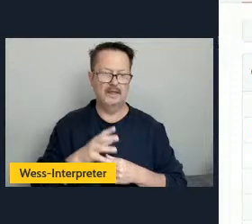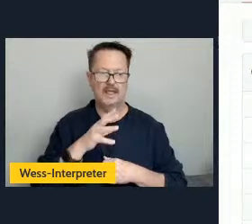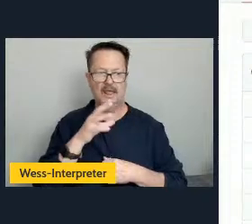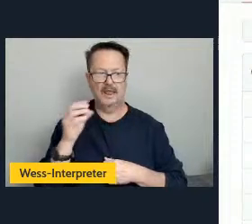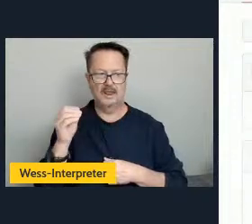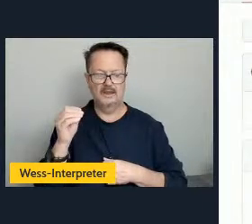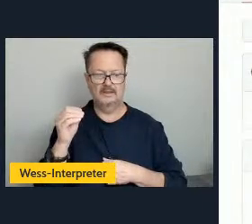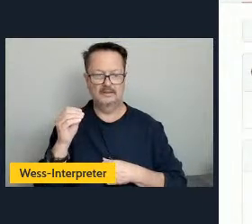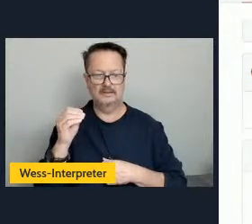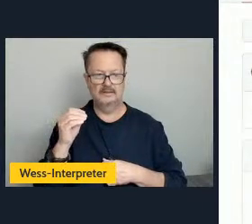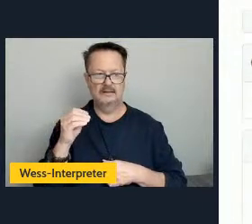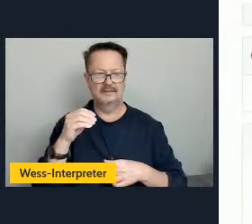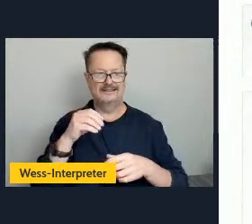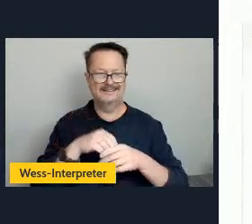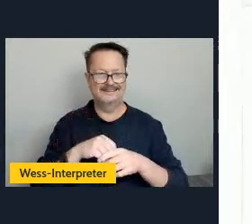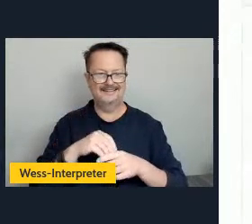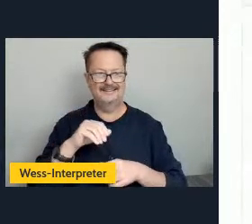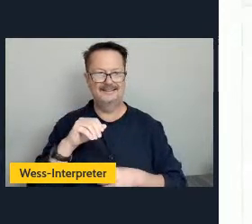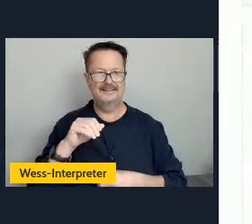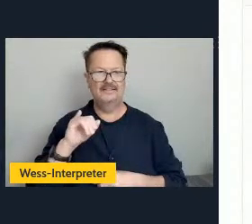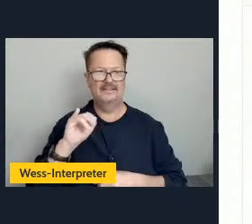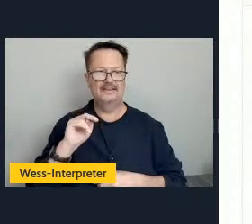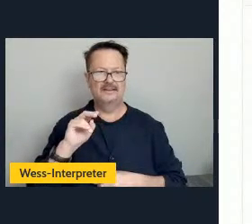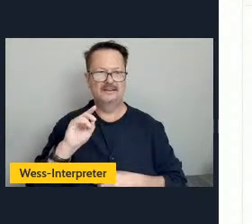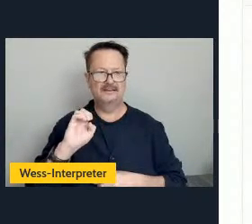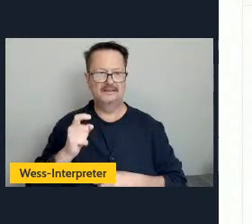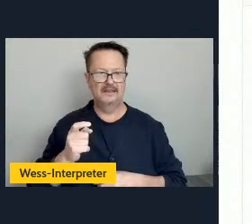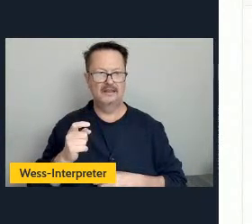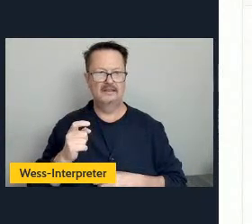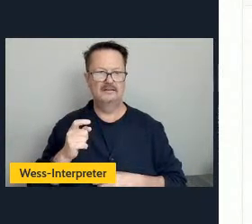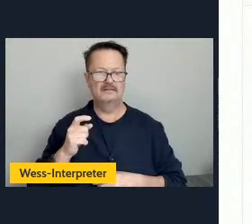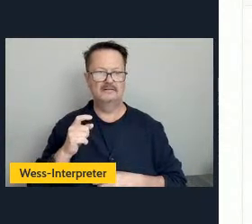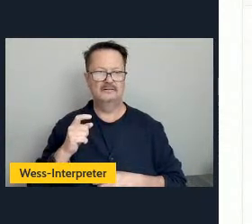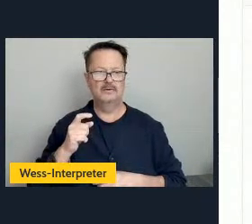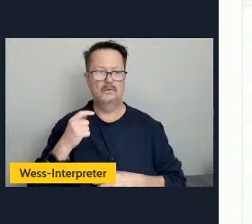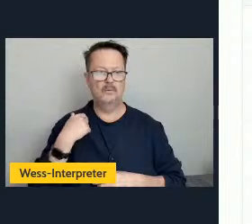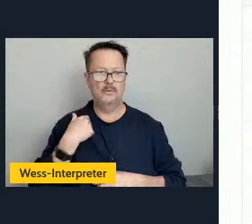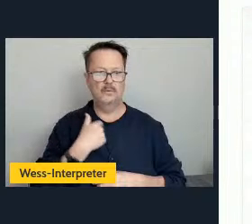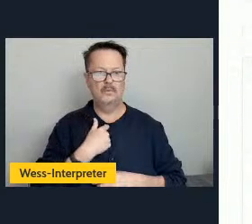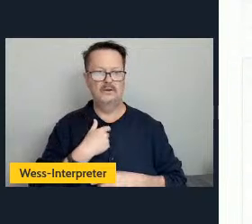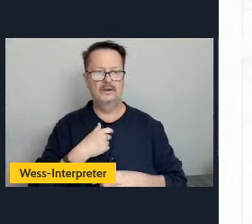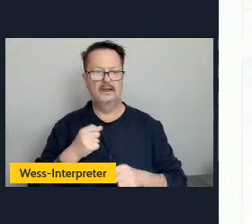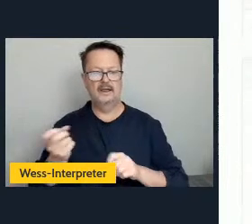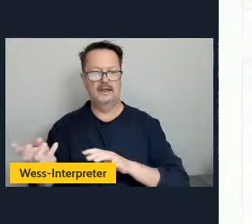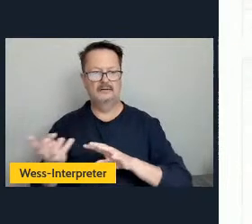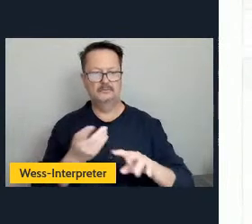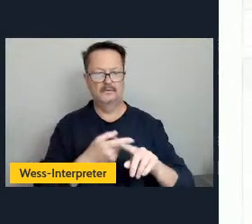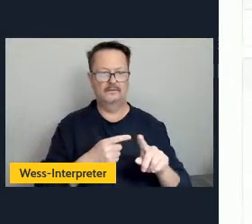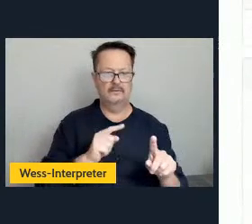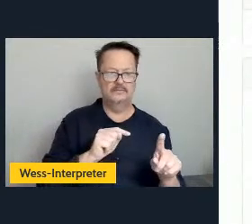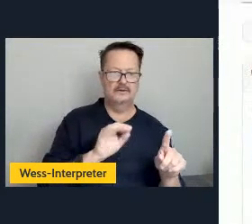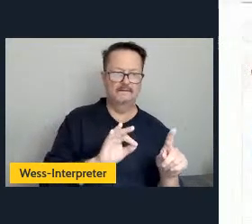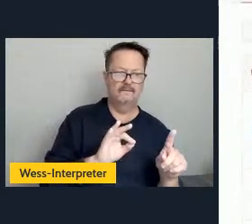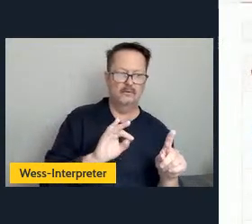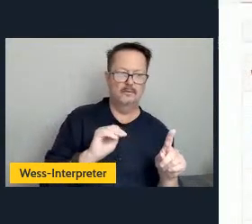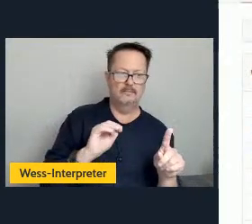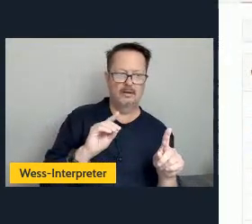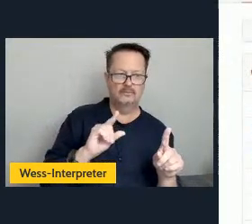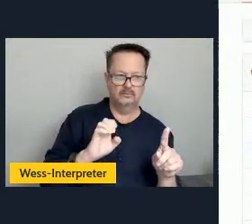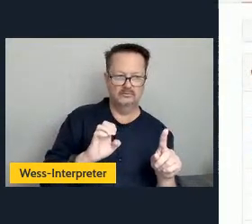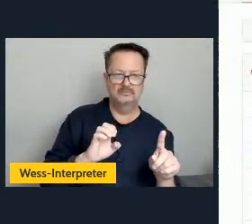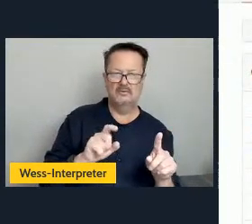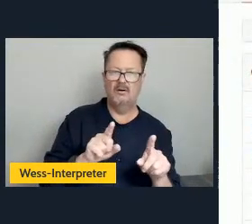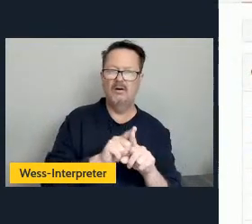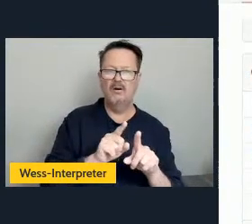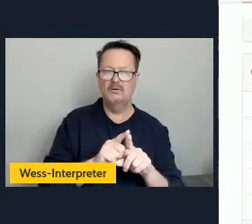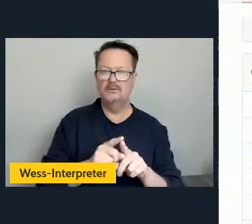And in the index.js, we export everything from Terraform modules, which is also